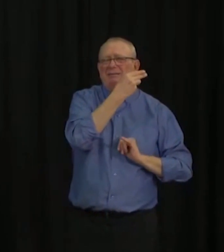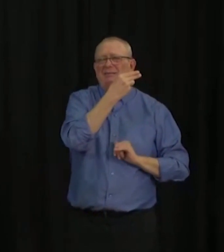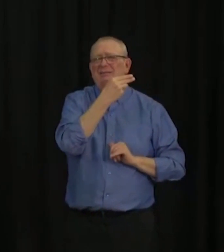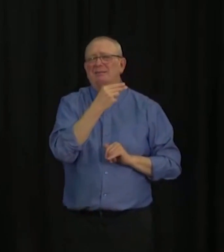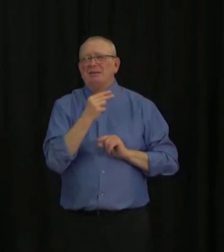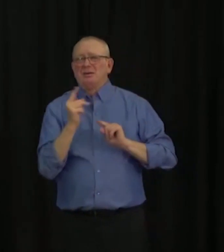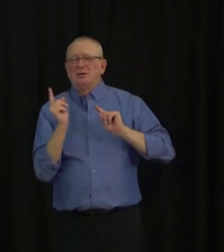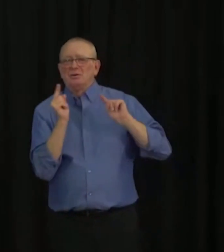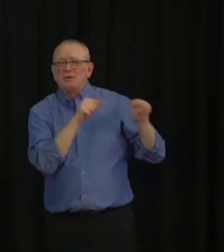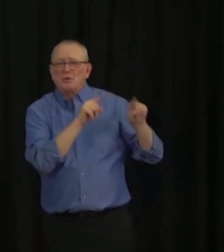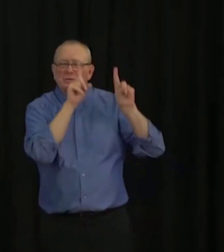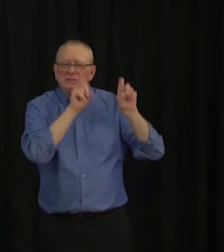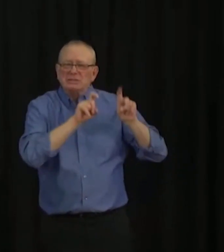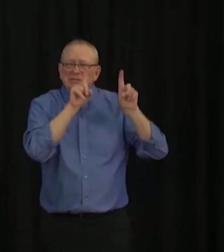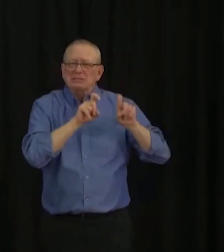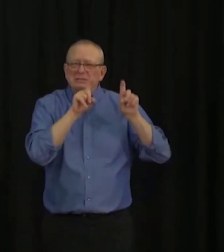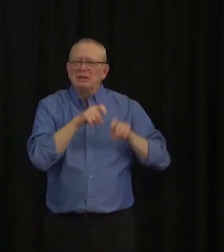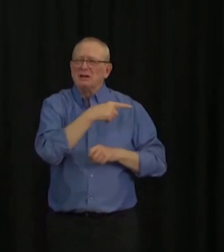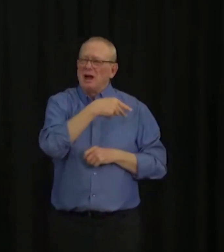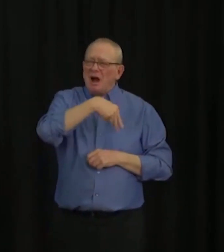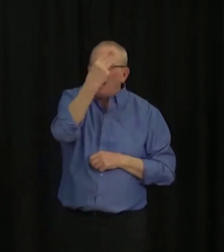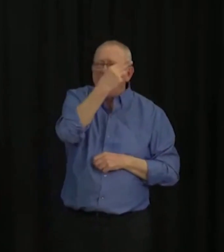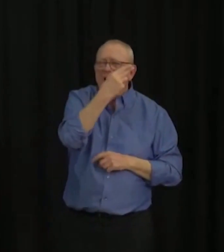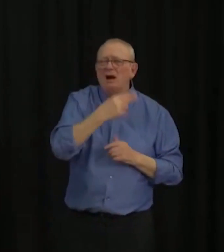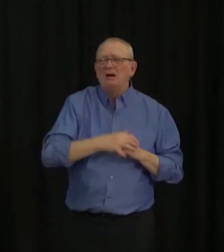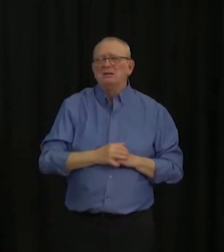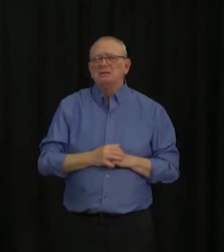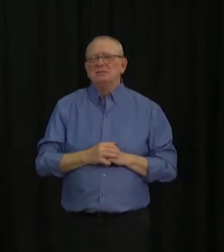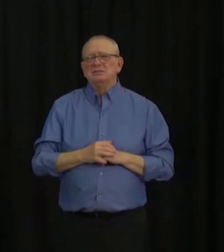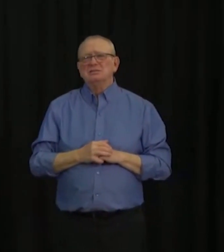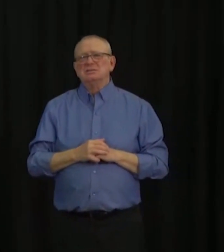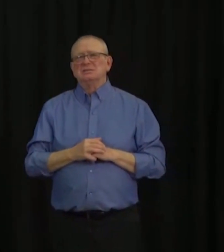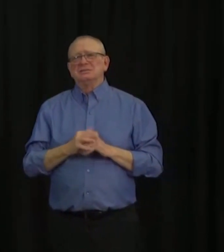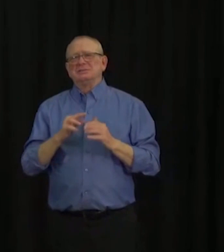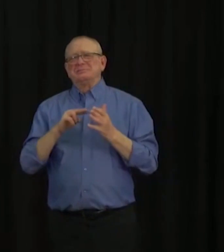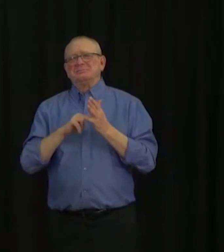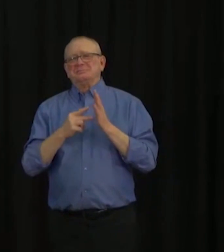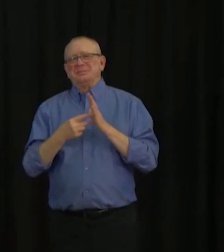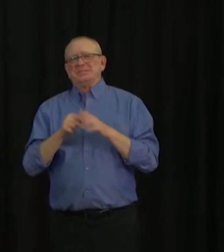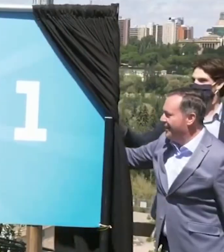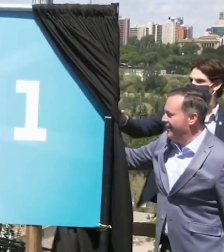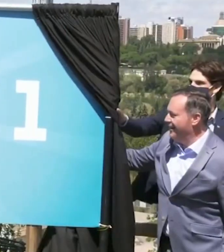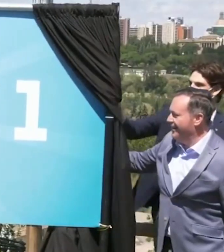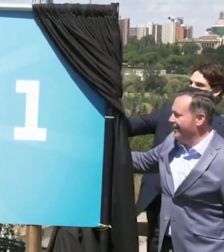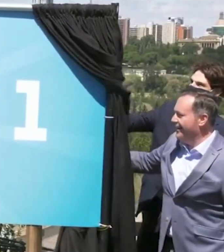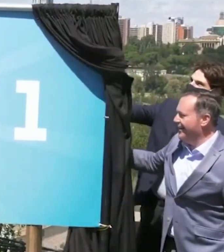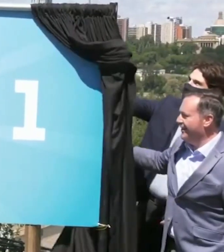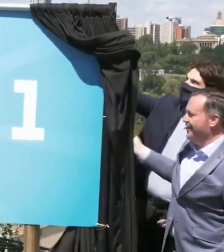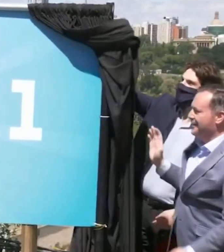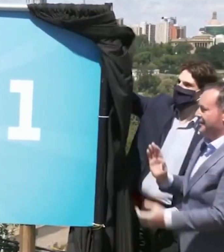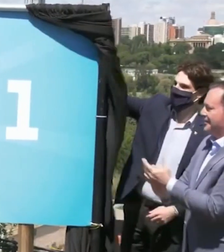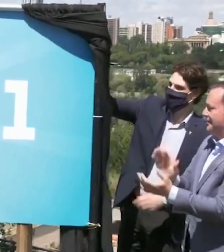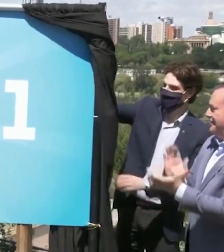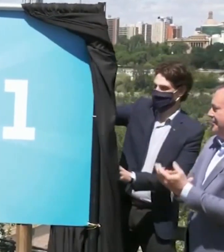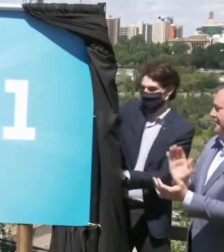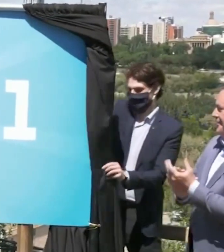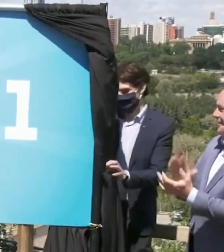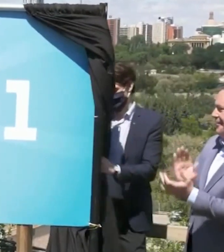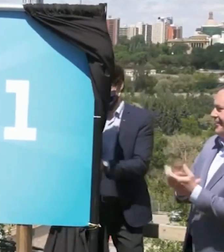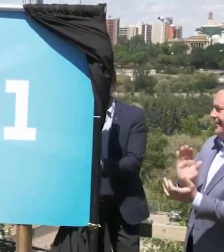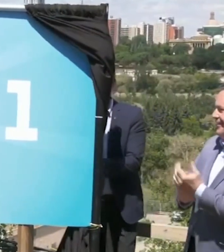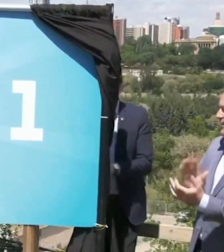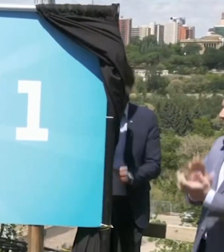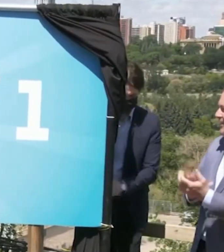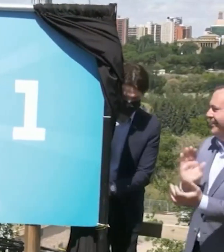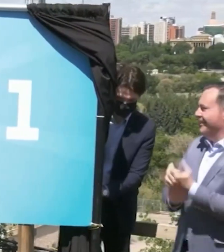high, Alberta's current health measures will remain in effect for at least 2 more weeks. In June, the phrase that would define